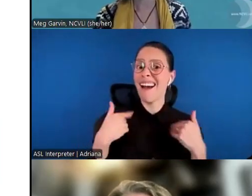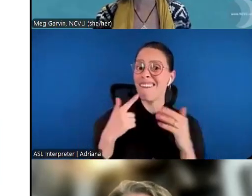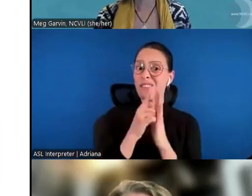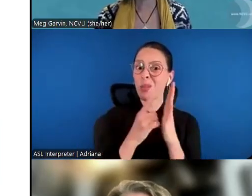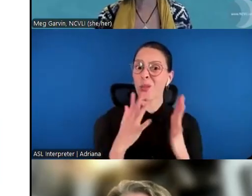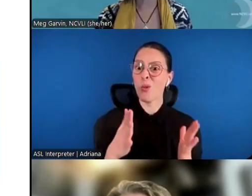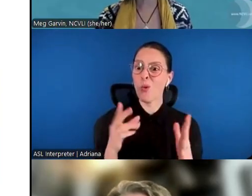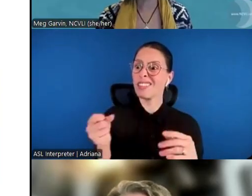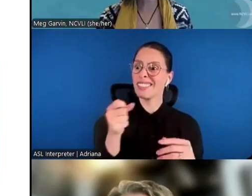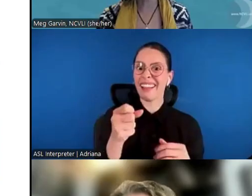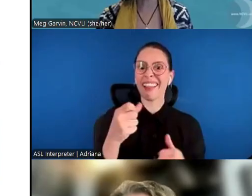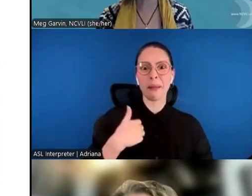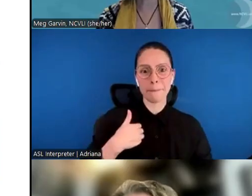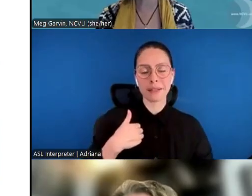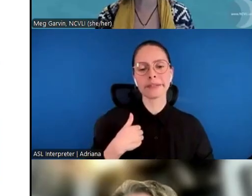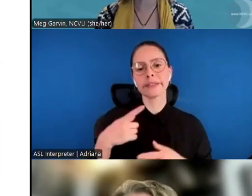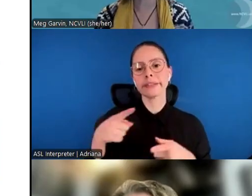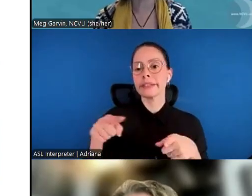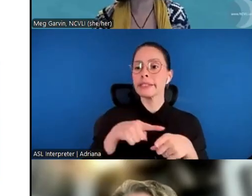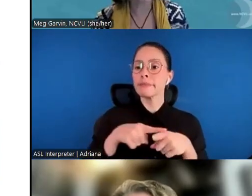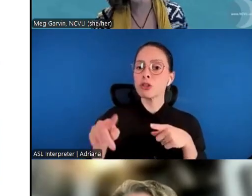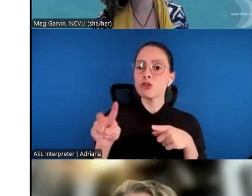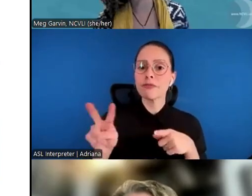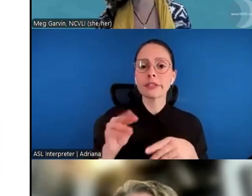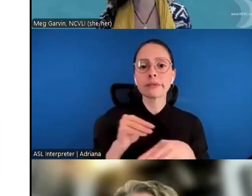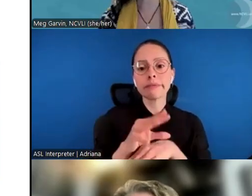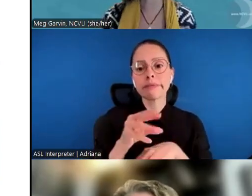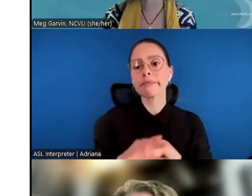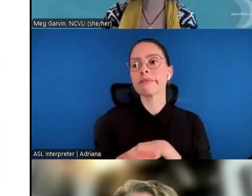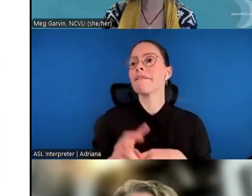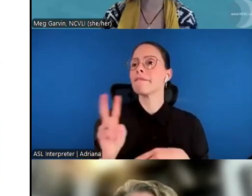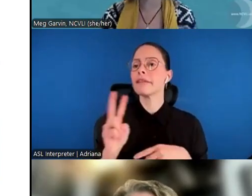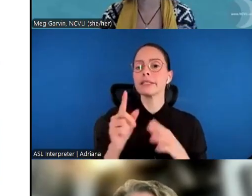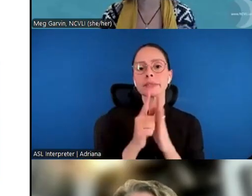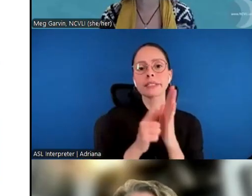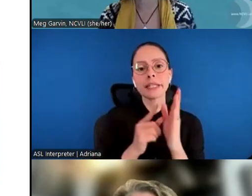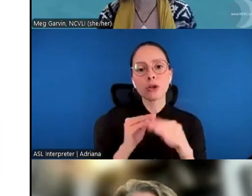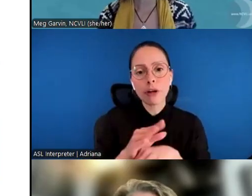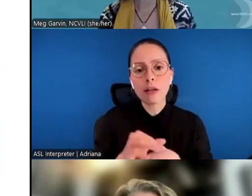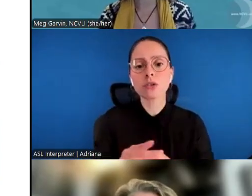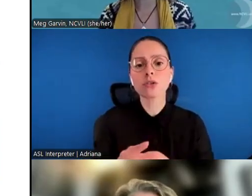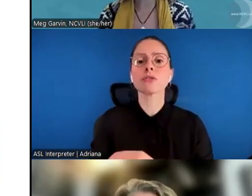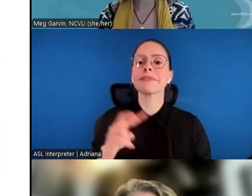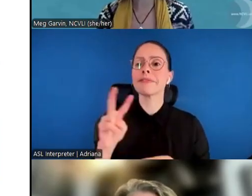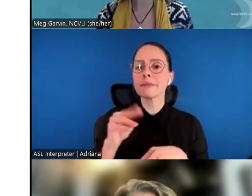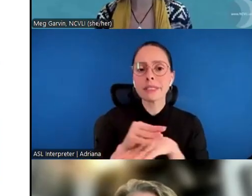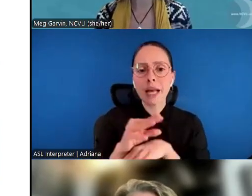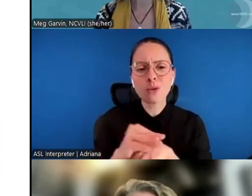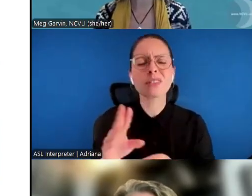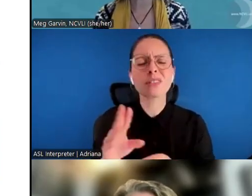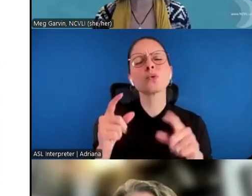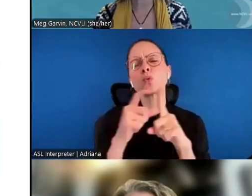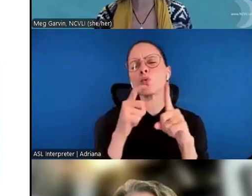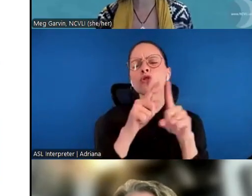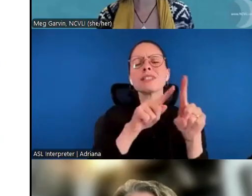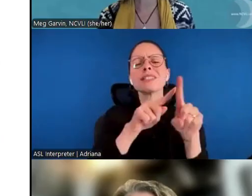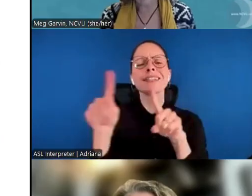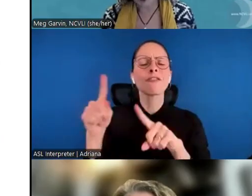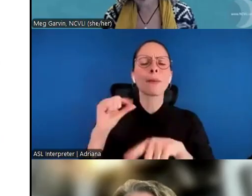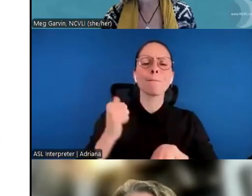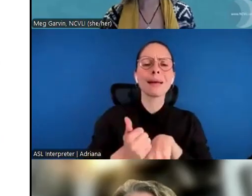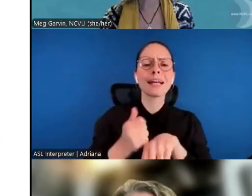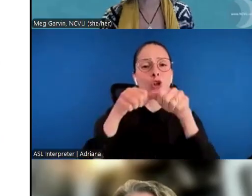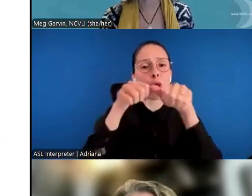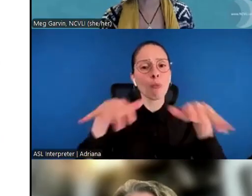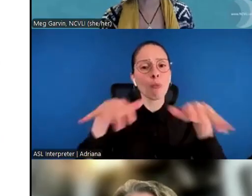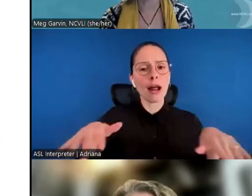right? They can be called special victims counsel, victims legal counsel, victim counsel. The words are different based on the branches, but they